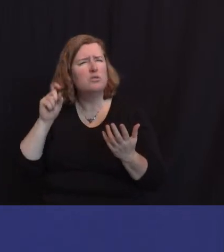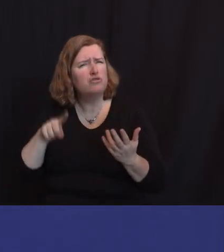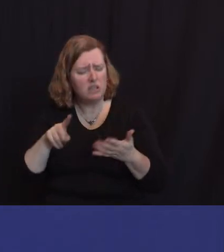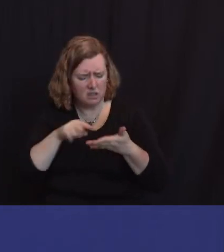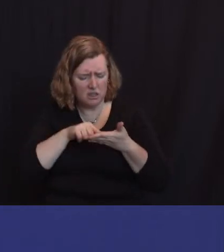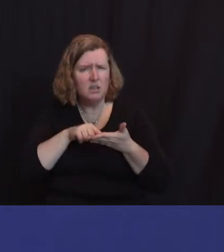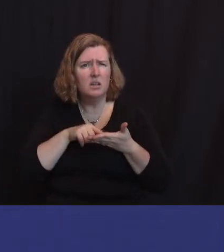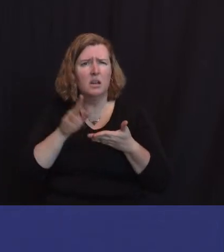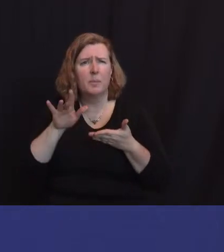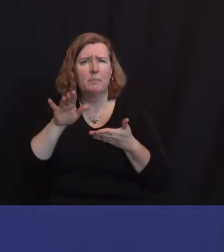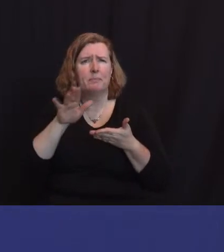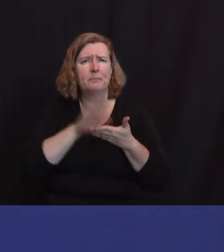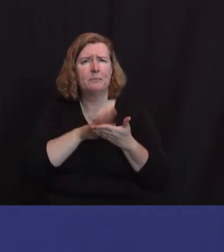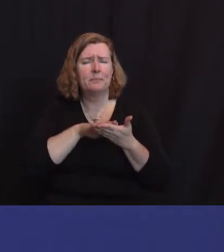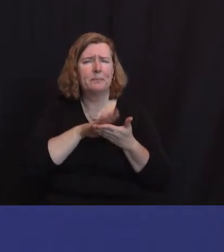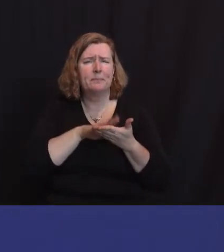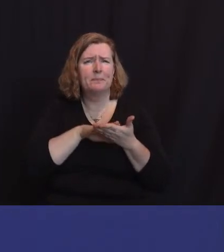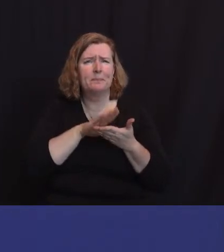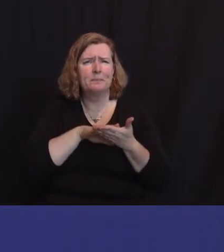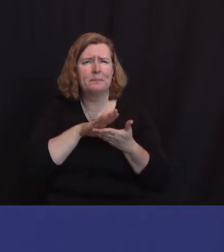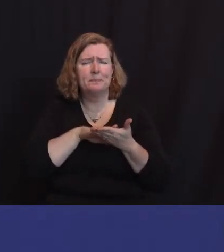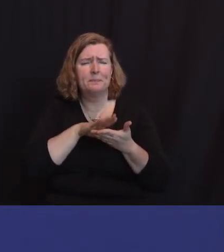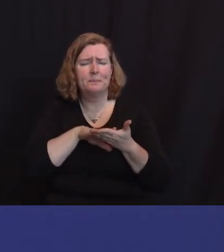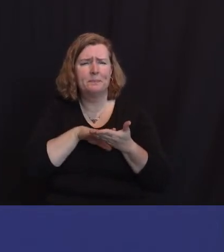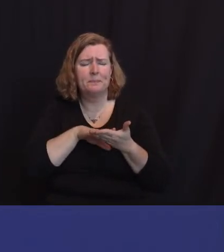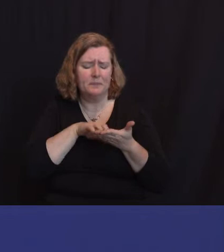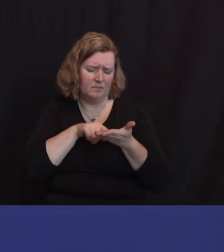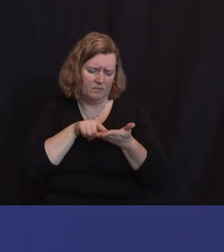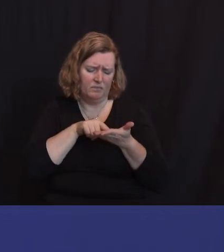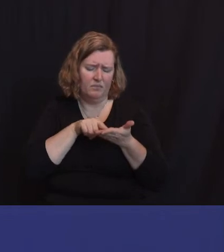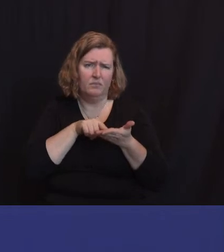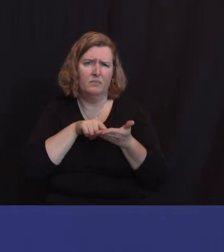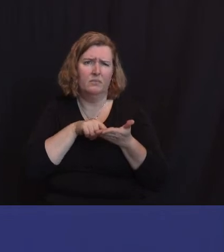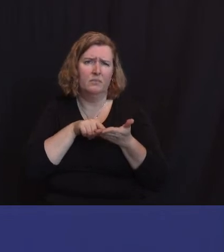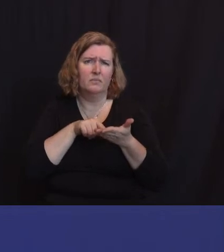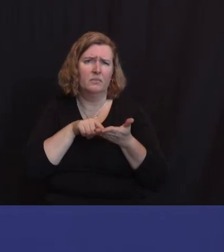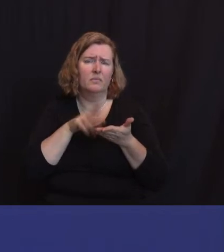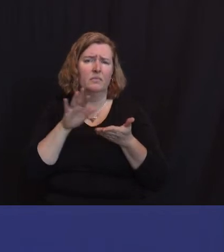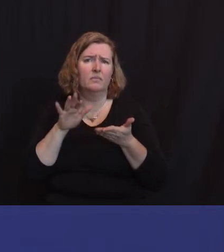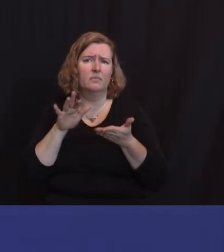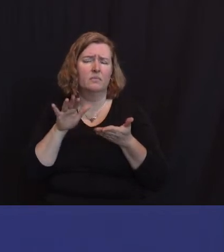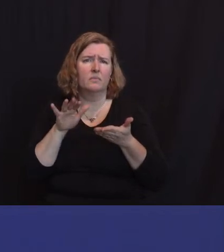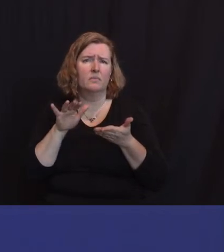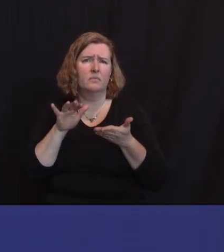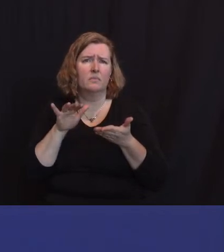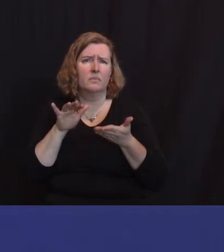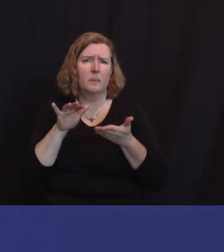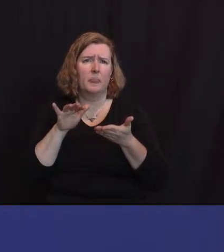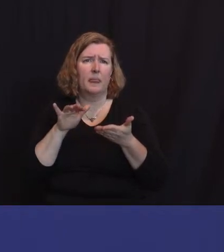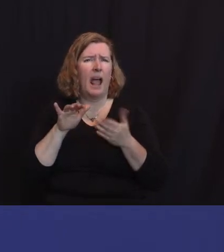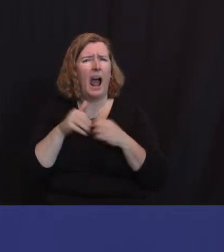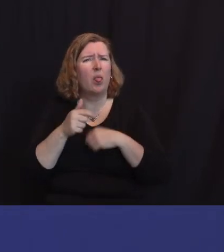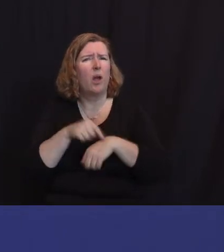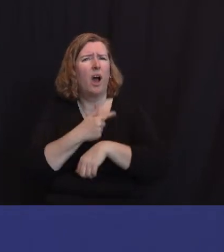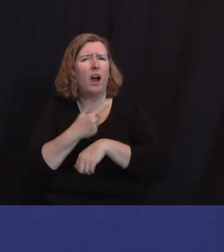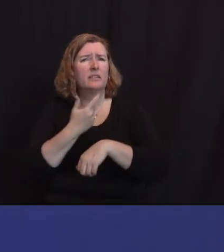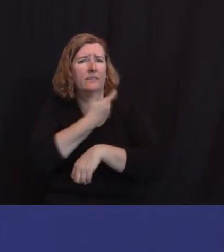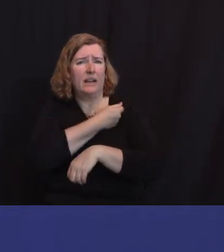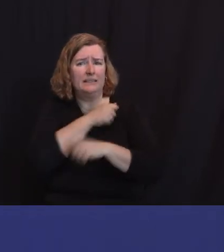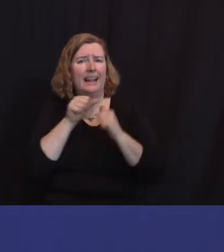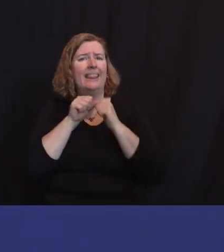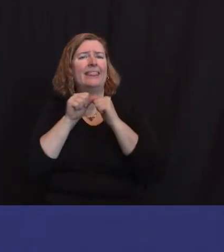and I think to which no one knows the answer as we sit here, unless Eddie and Judy correct me, and that is how long does this last for you? How